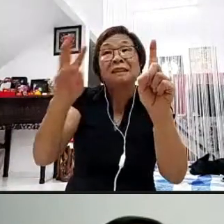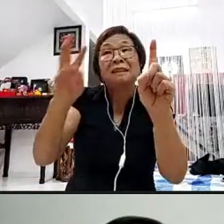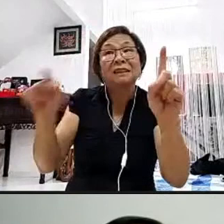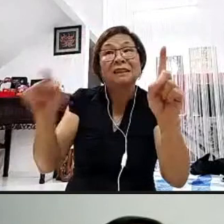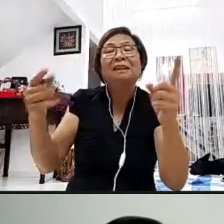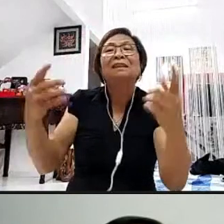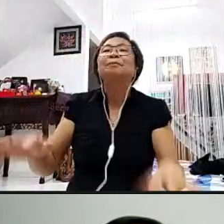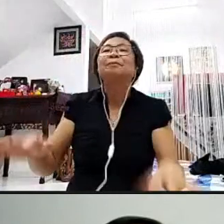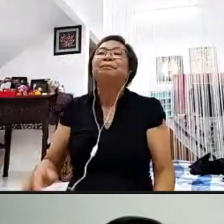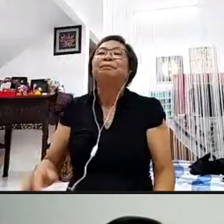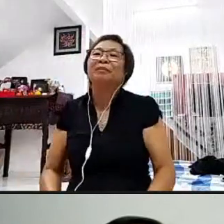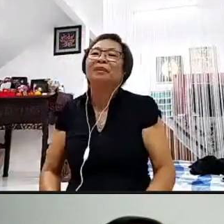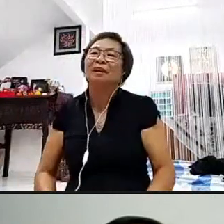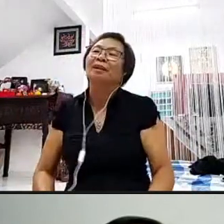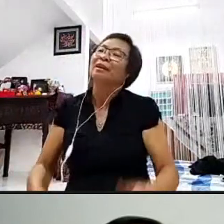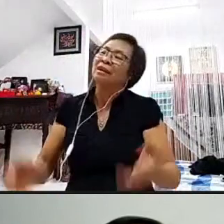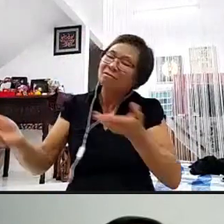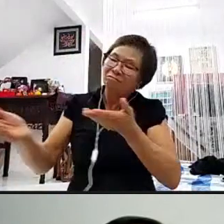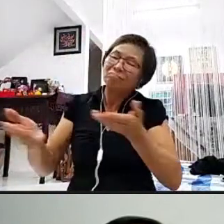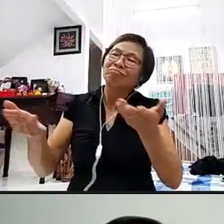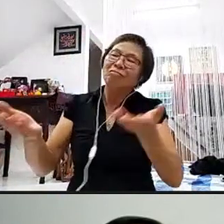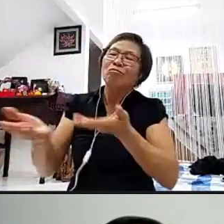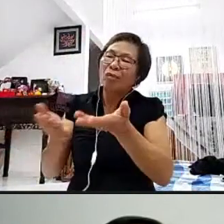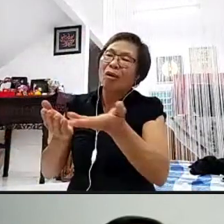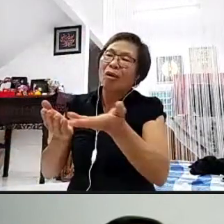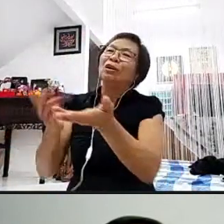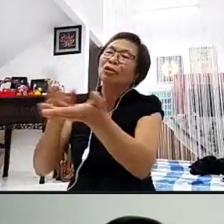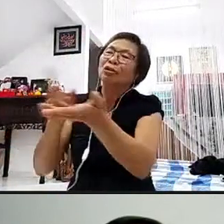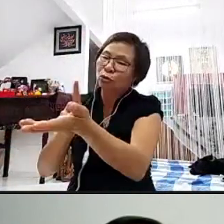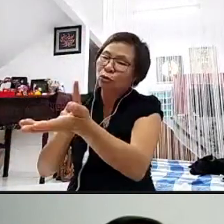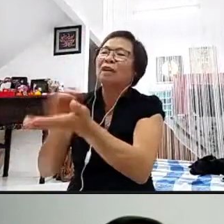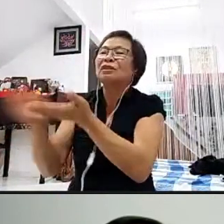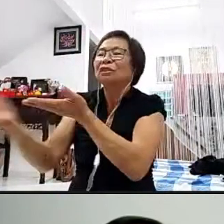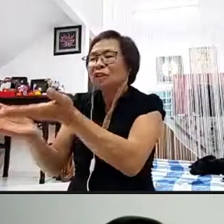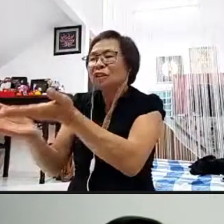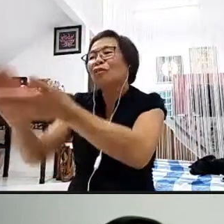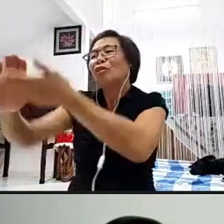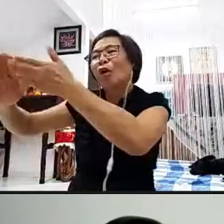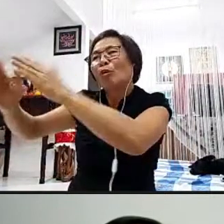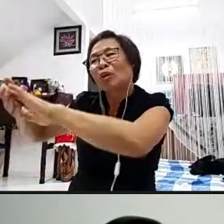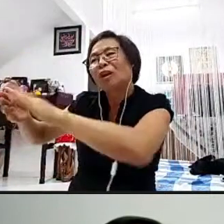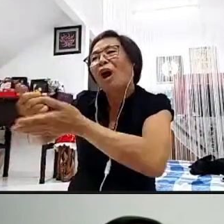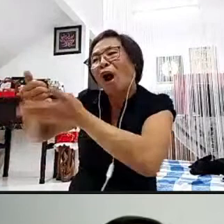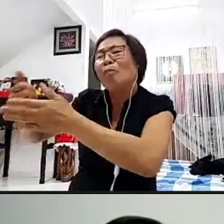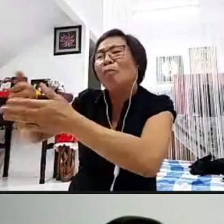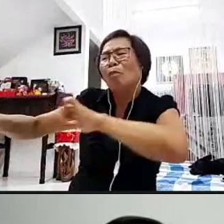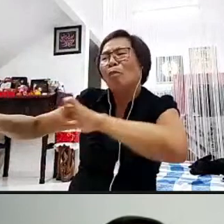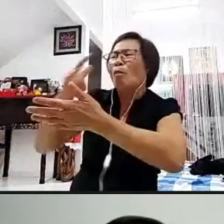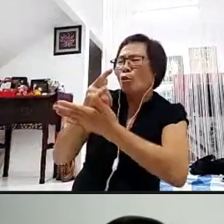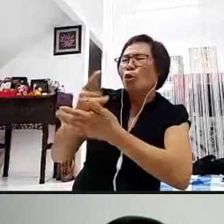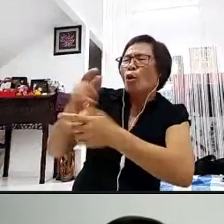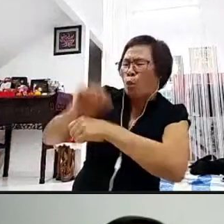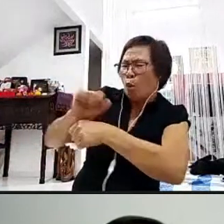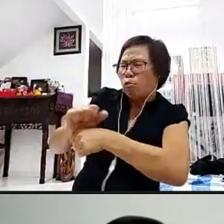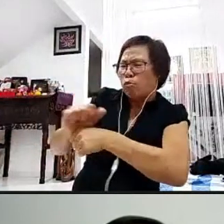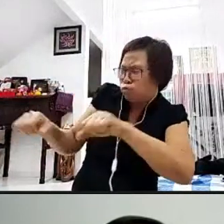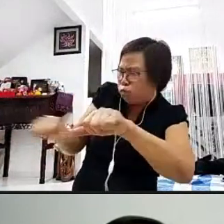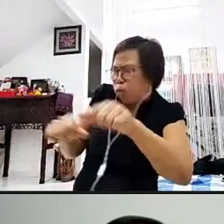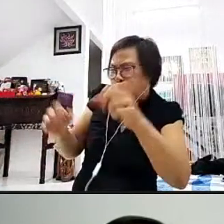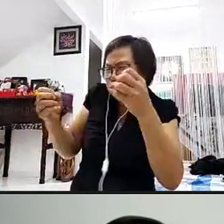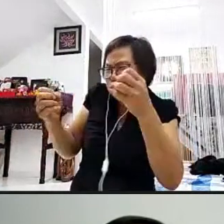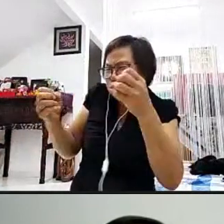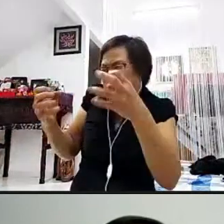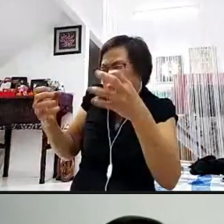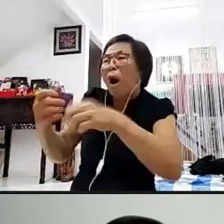medical services to the community, Dr. Ong is very active in Buddhist work and meditation practice. He was the